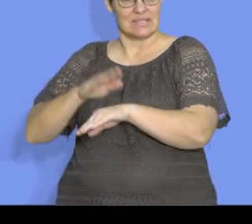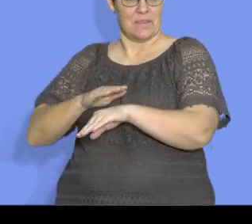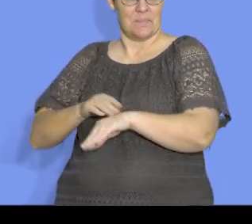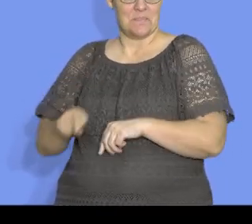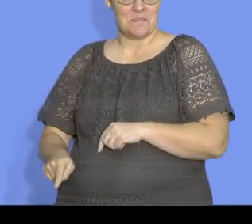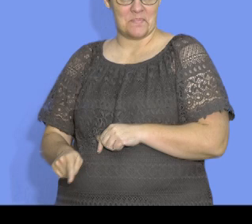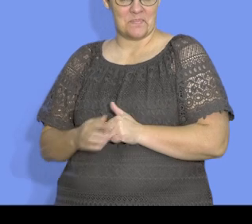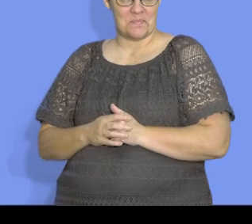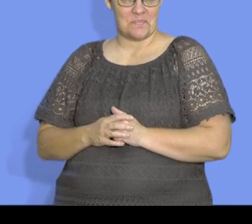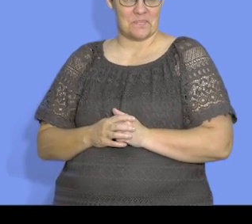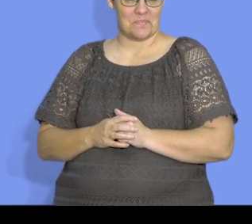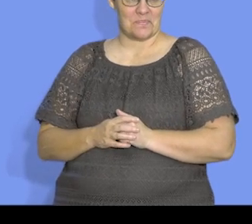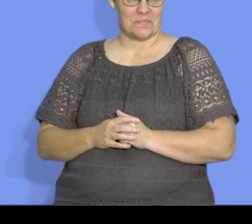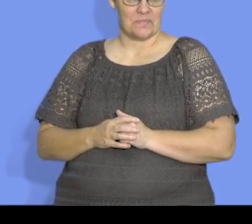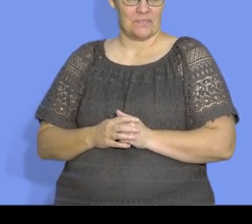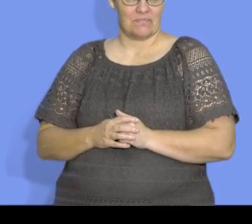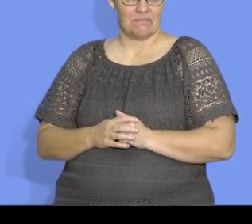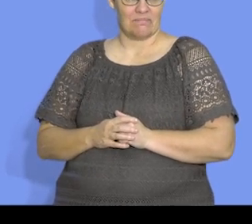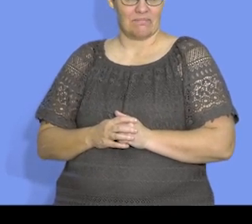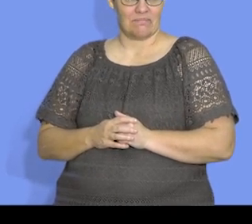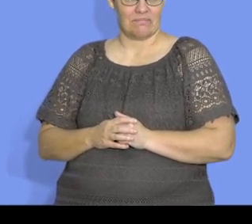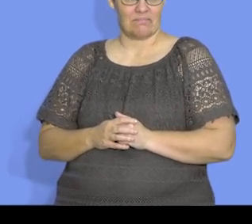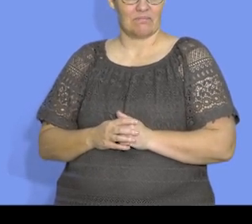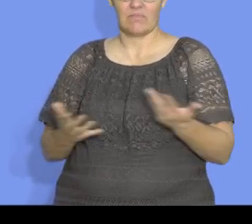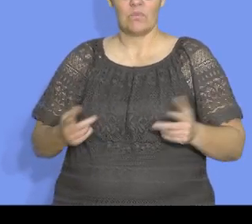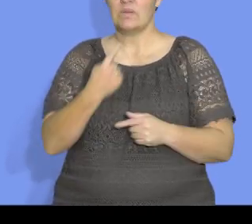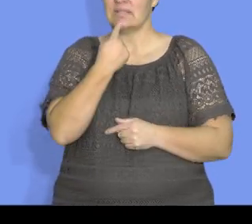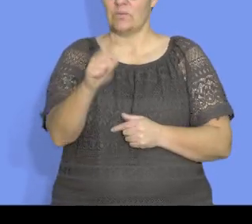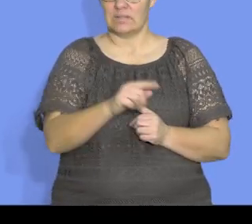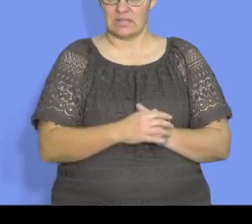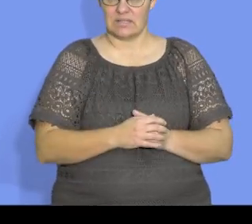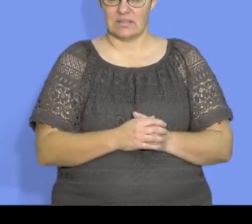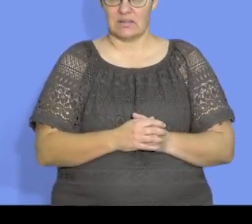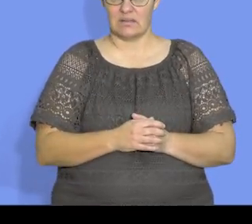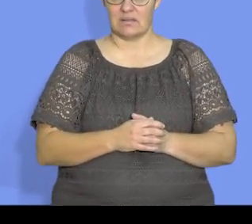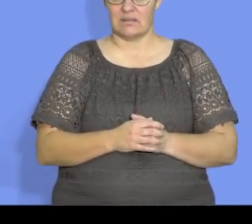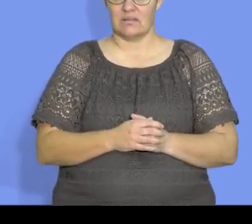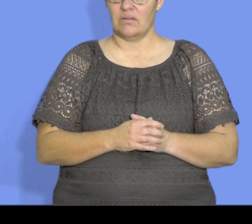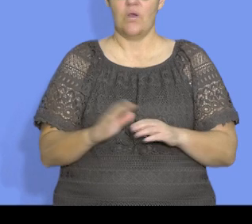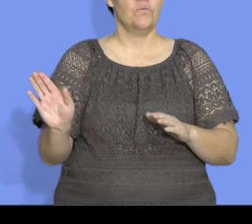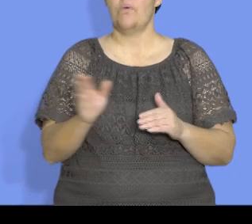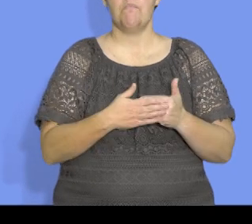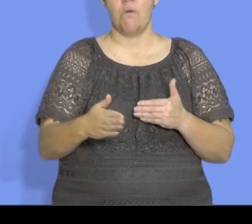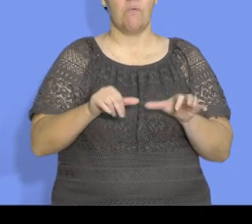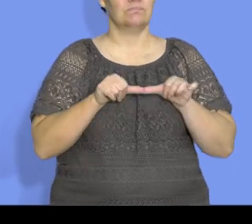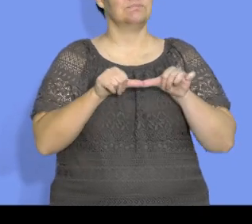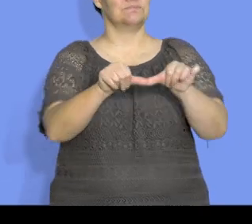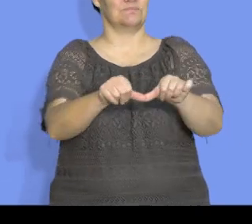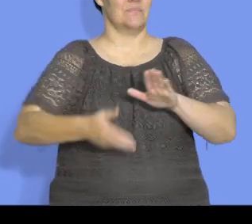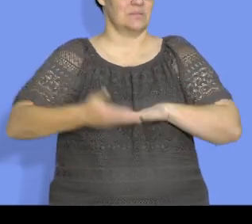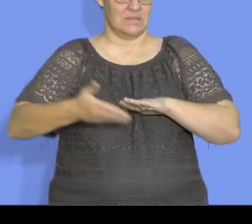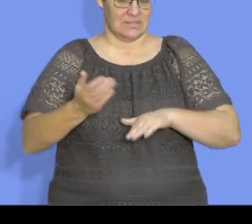This represents time. And in this case, what we're saying is it's no longer